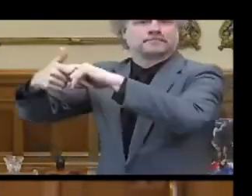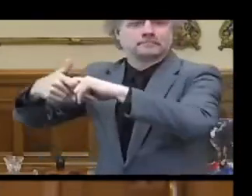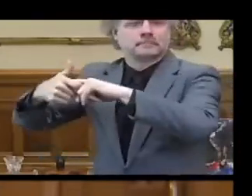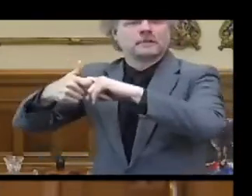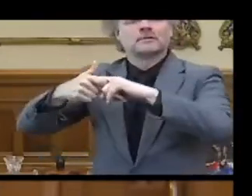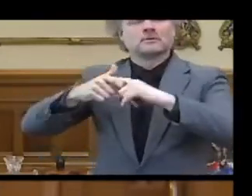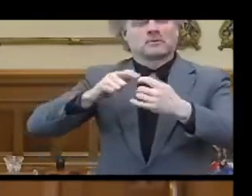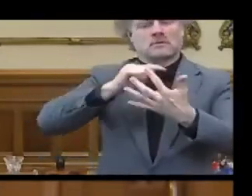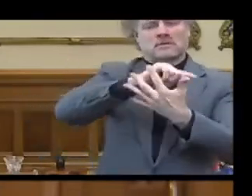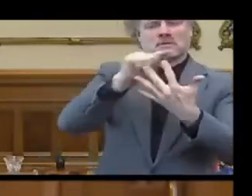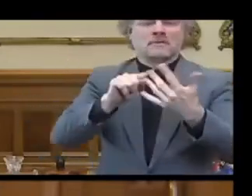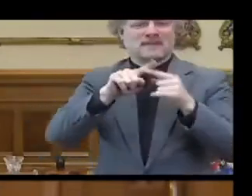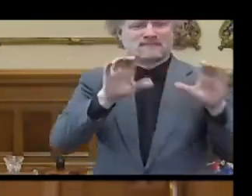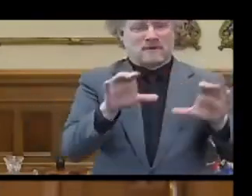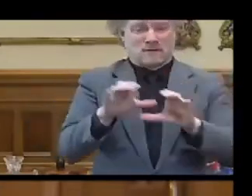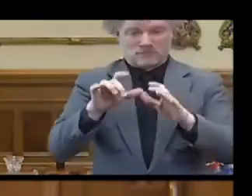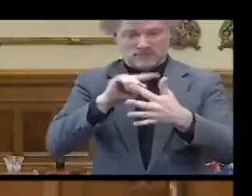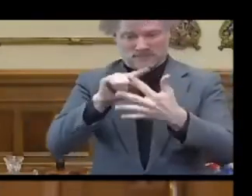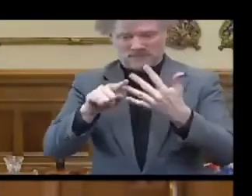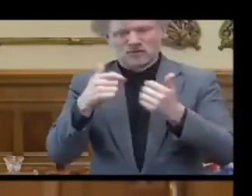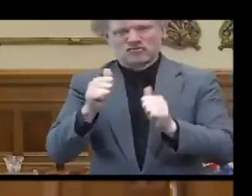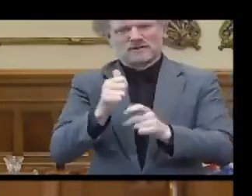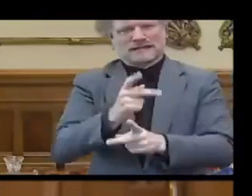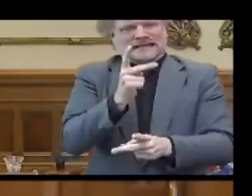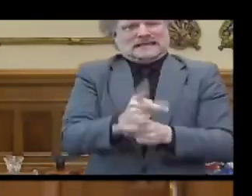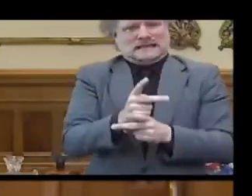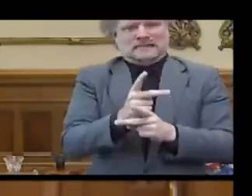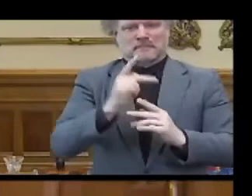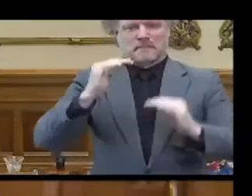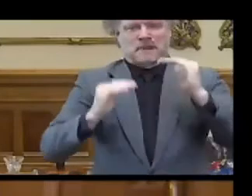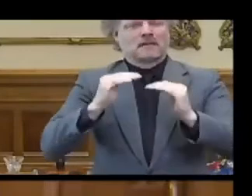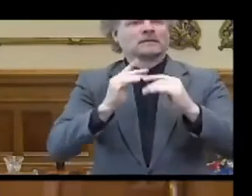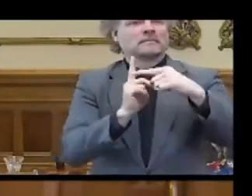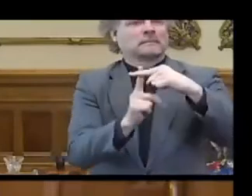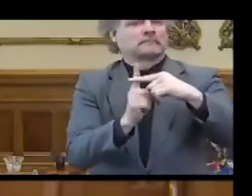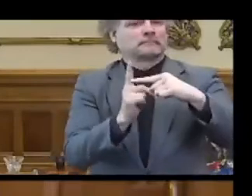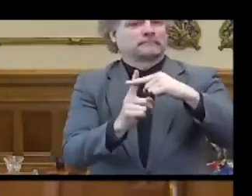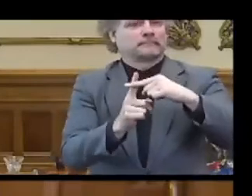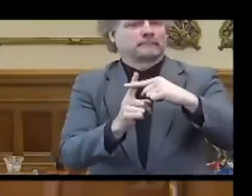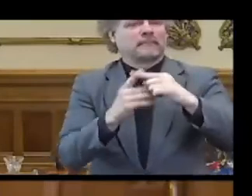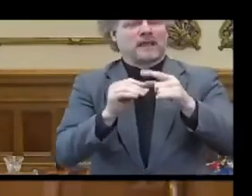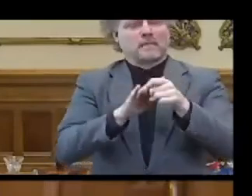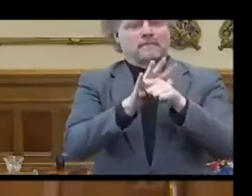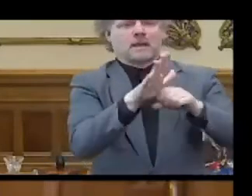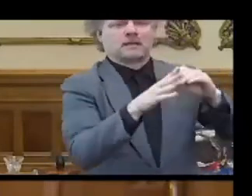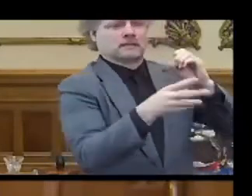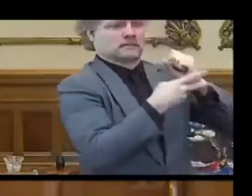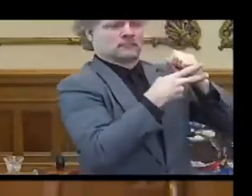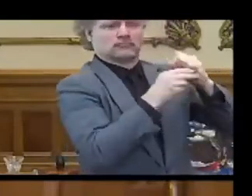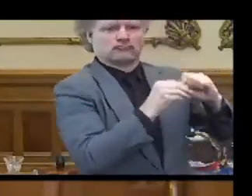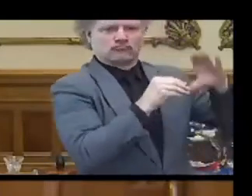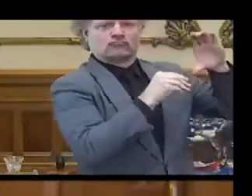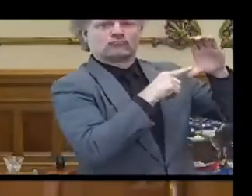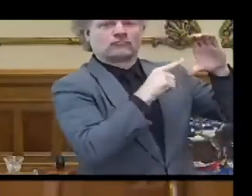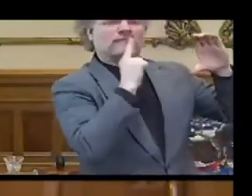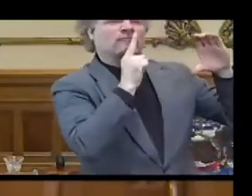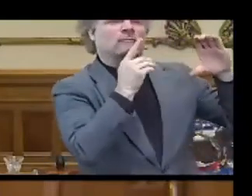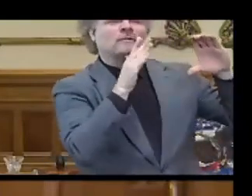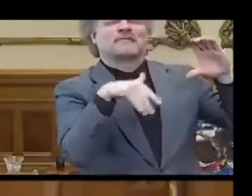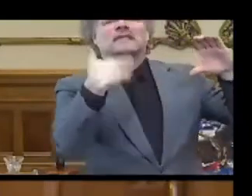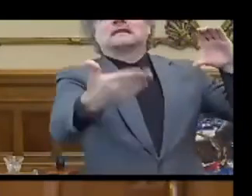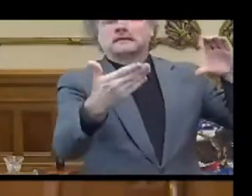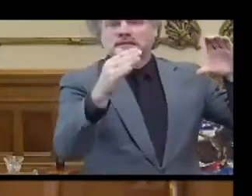actions are trying to maintain a positive balance and adequate reserves for the next fiscal